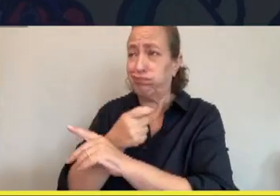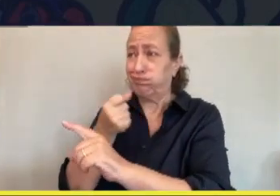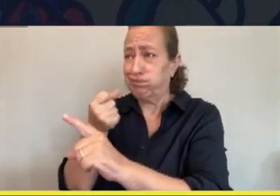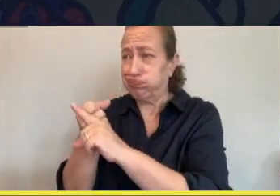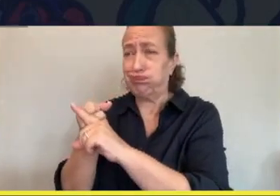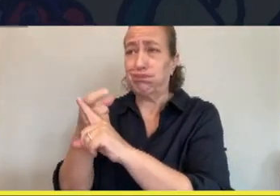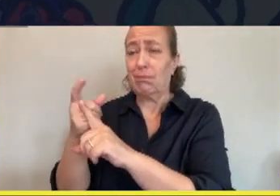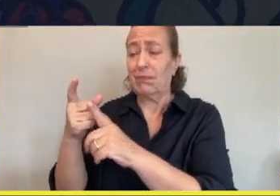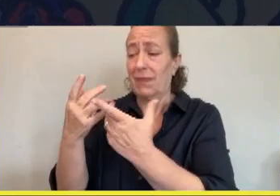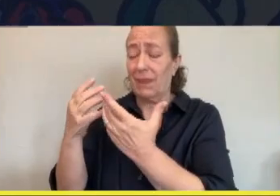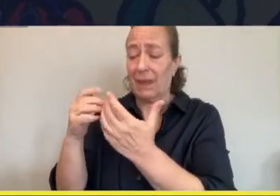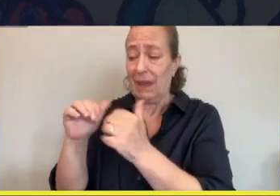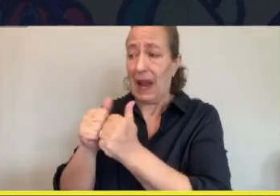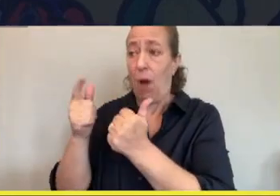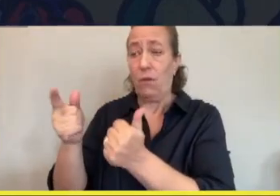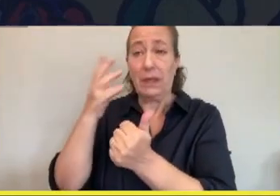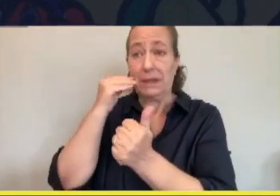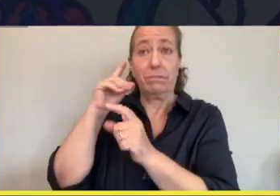many years.